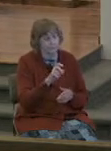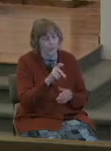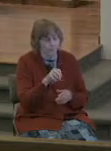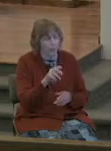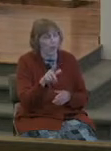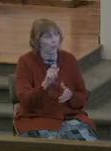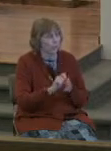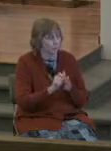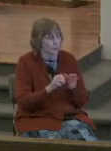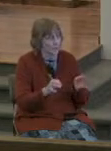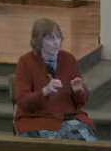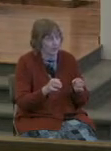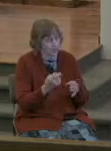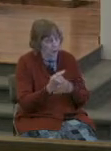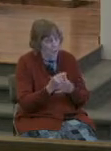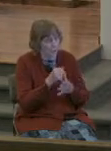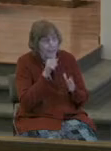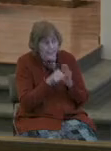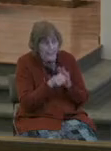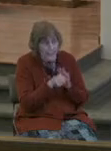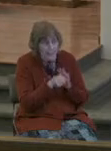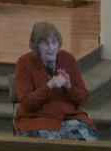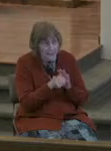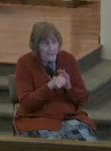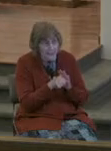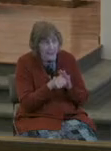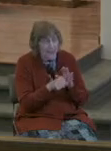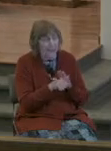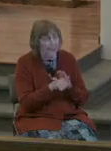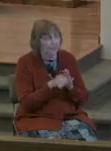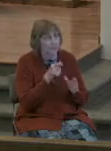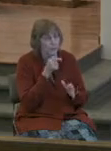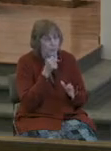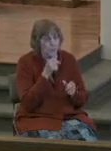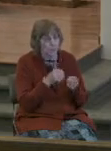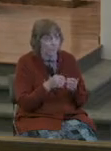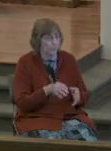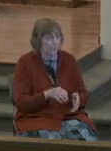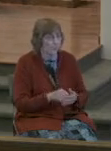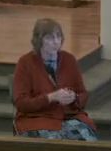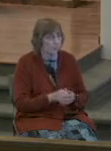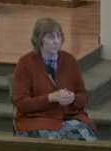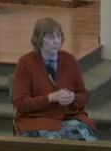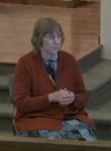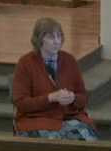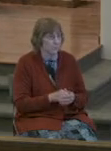be hid, it is hid to them that are lost."